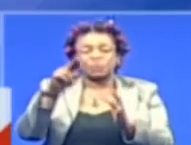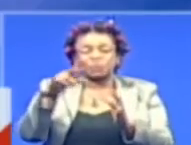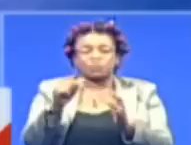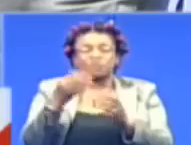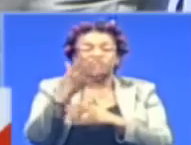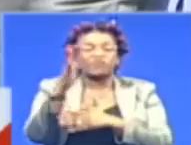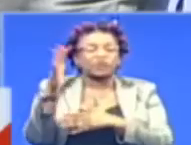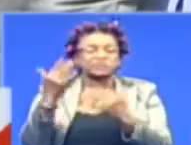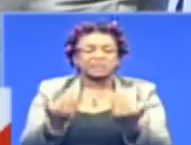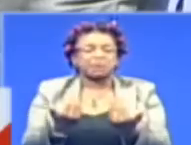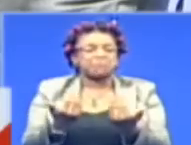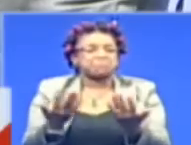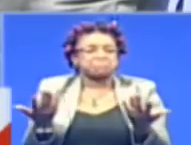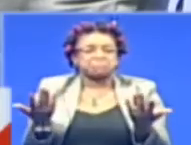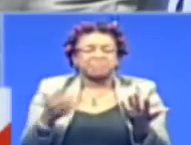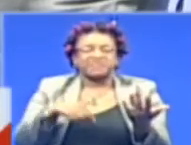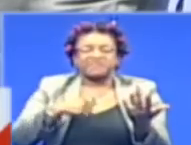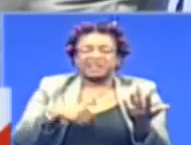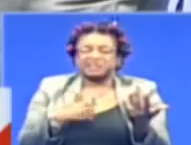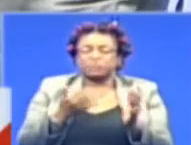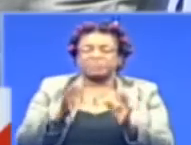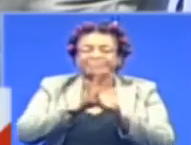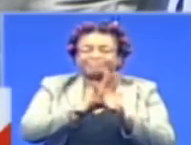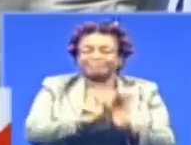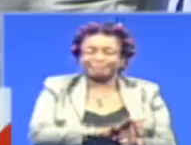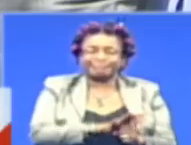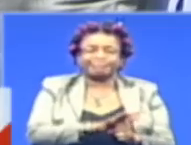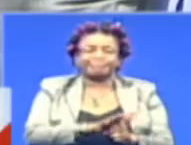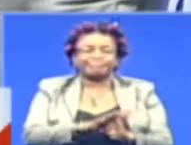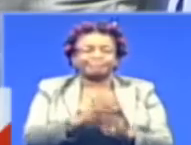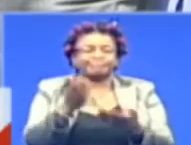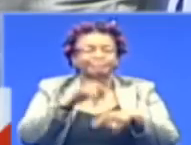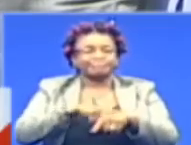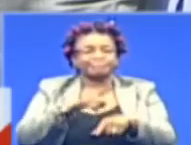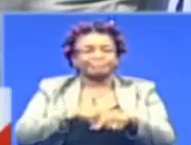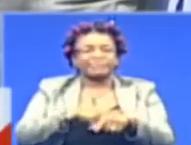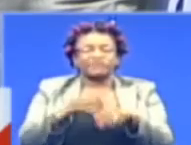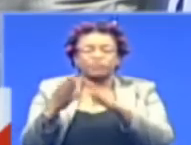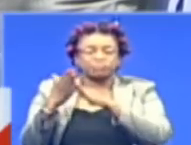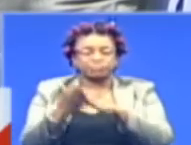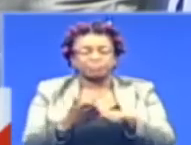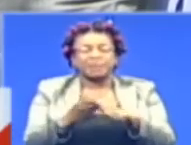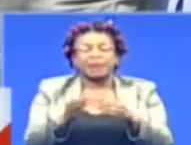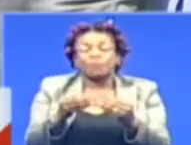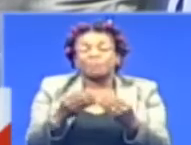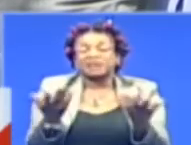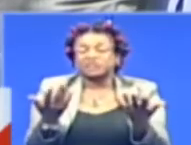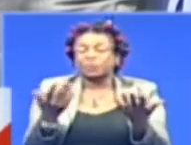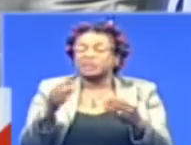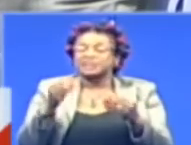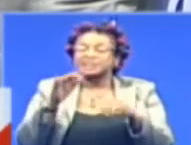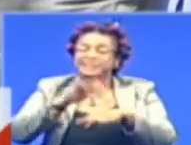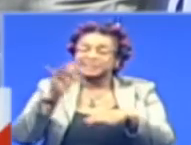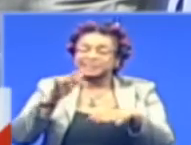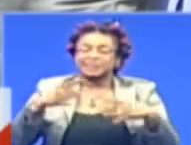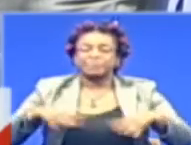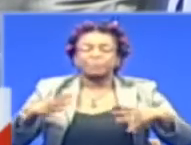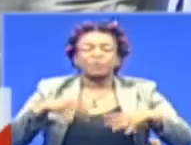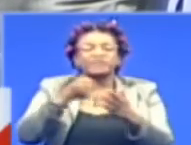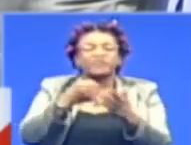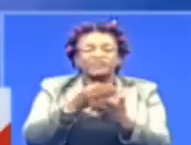people and the government, because they felt like they were being sidelined when it came to the time for harvesting the trees. How much are we sensitizing people and involving them, knowing that